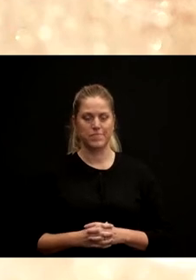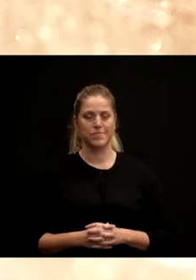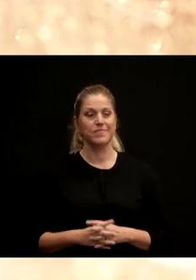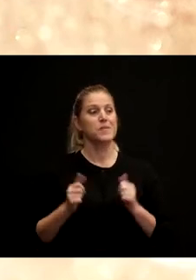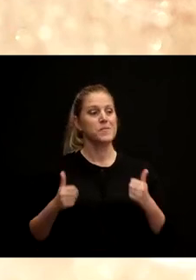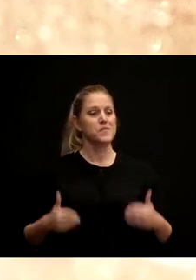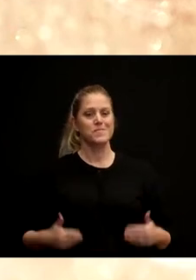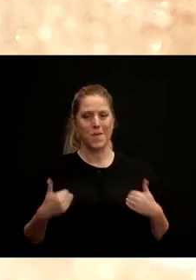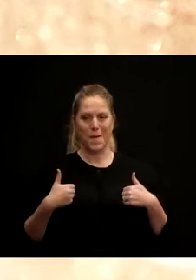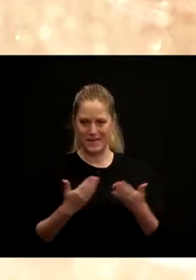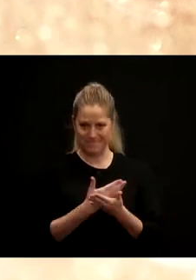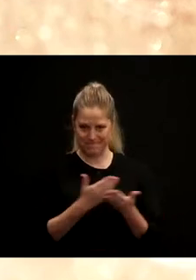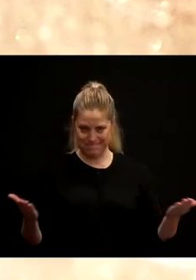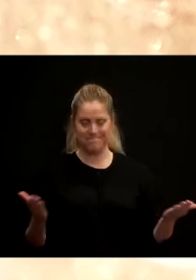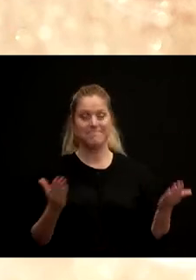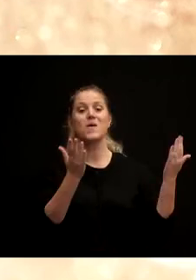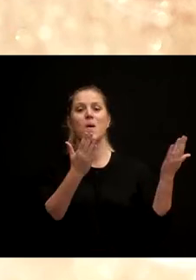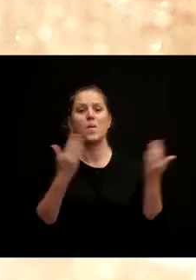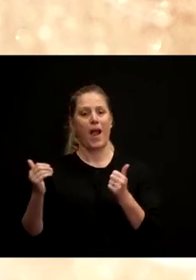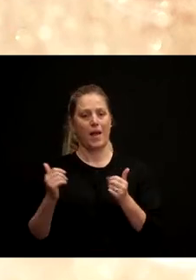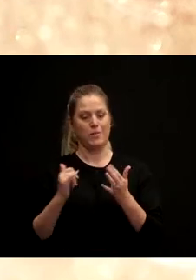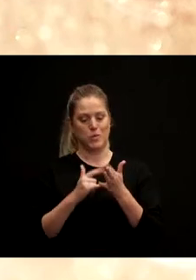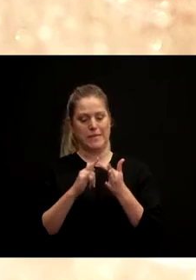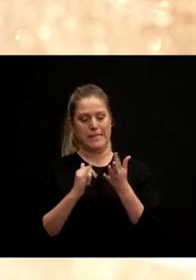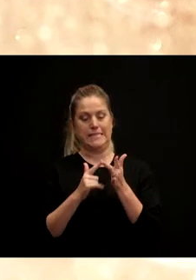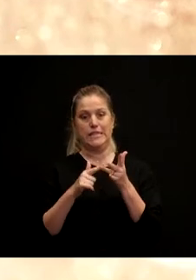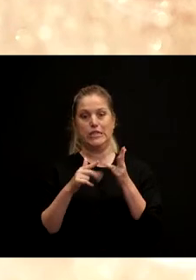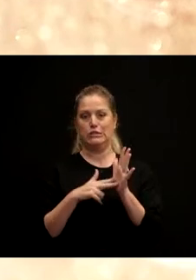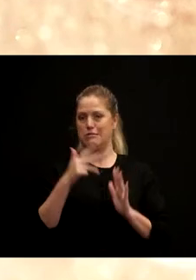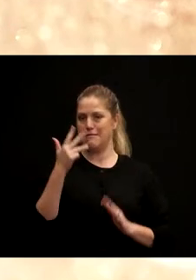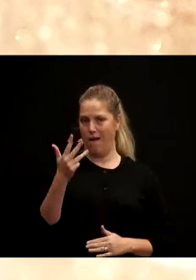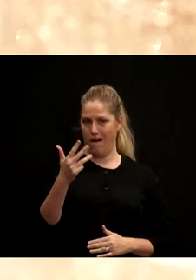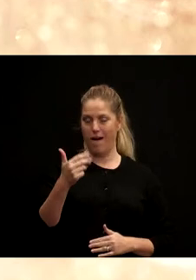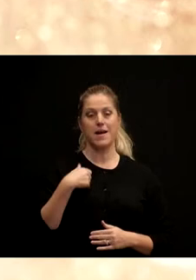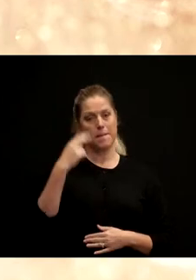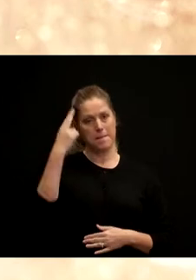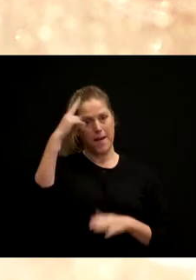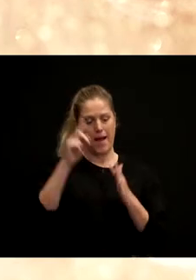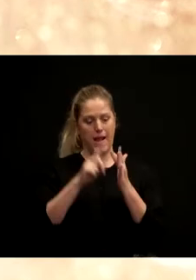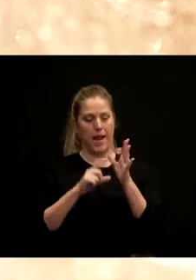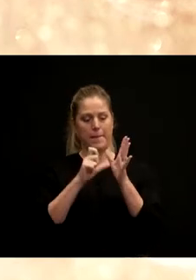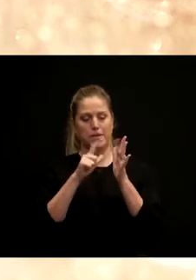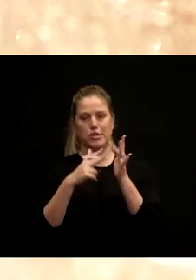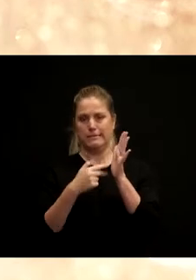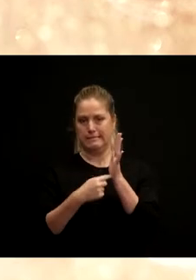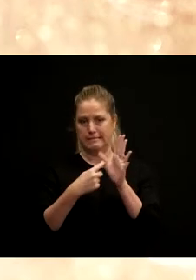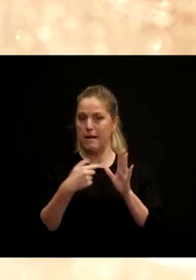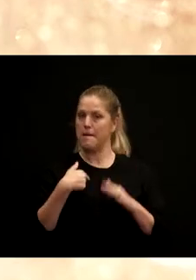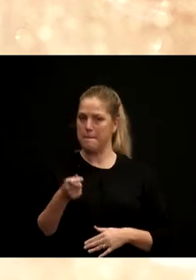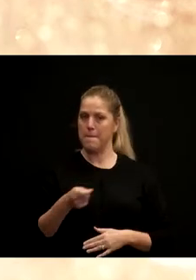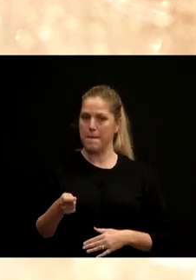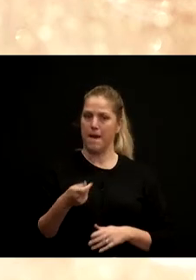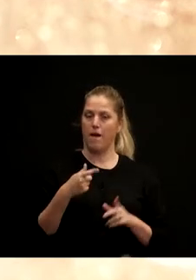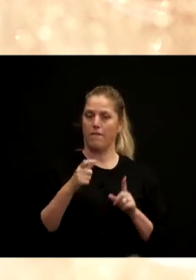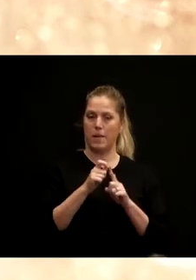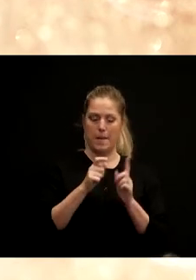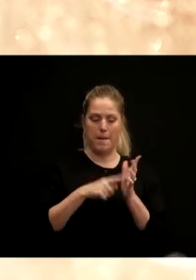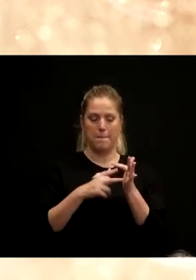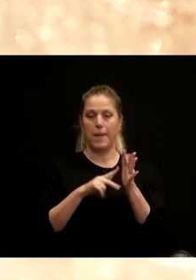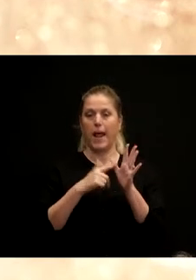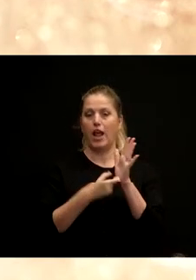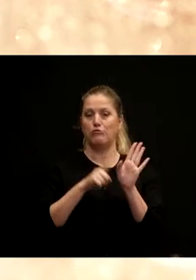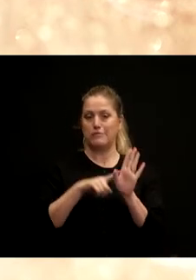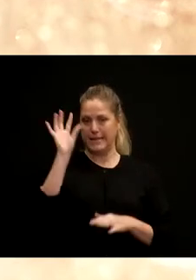Good morning, members, and welcome to session 9. My name is Jacinta Collins, a member of the Plenary Council, and I am your chair for this